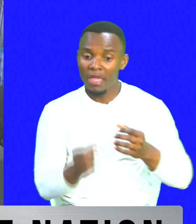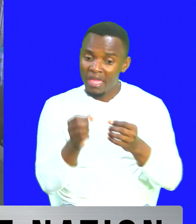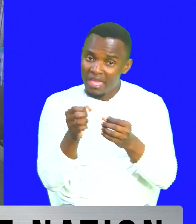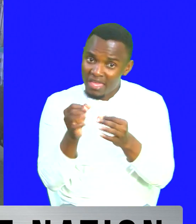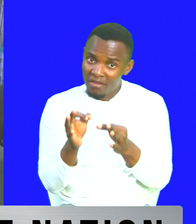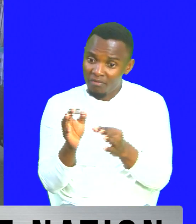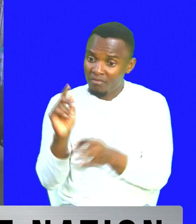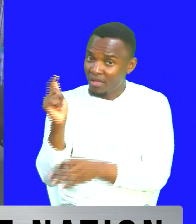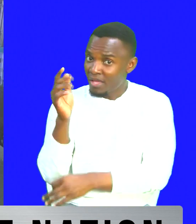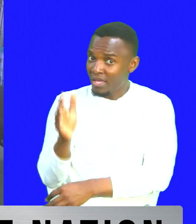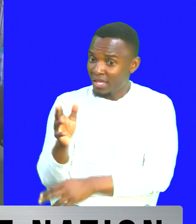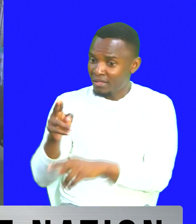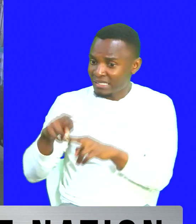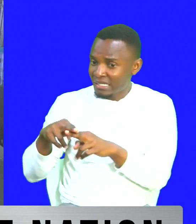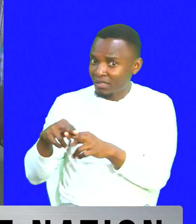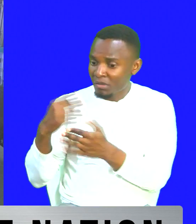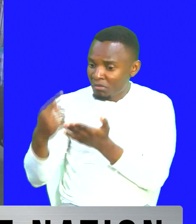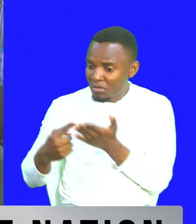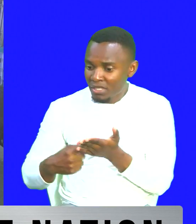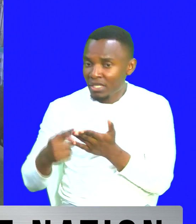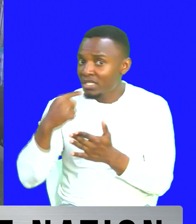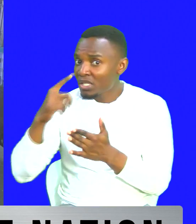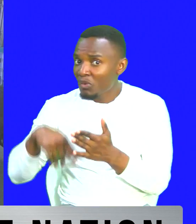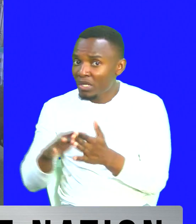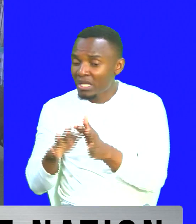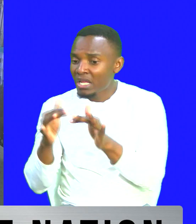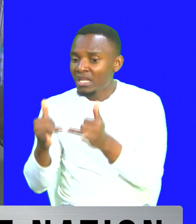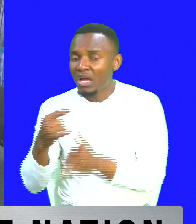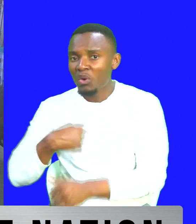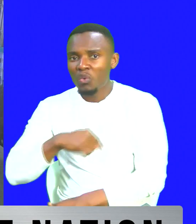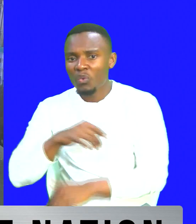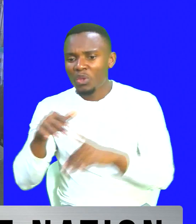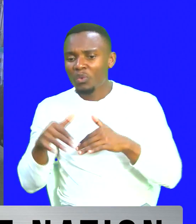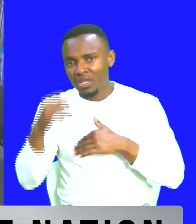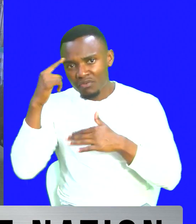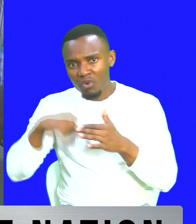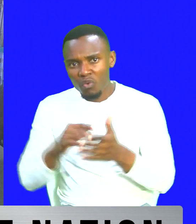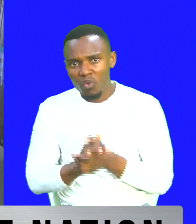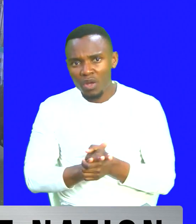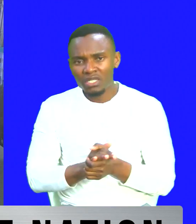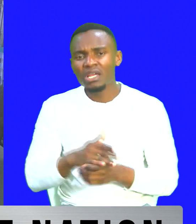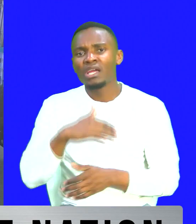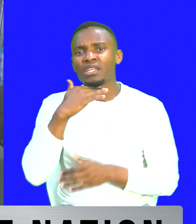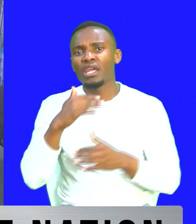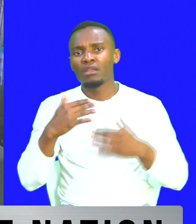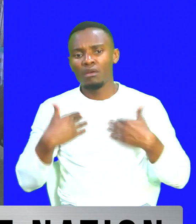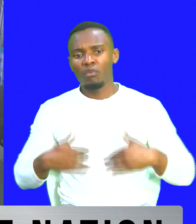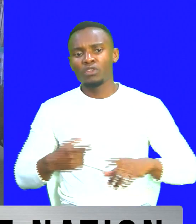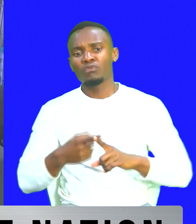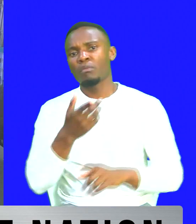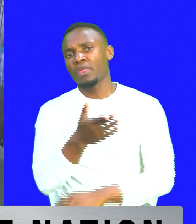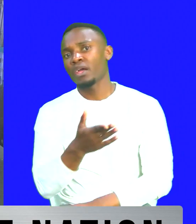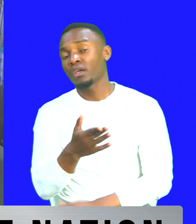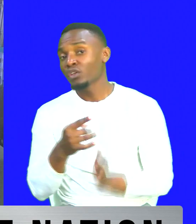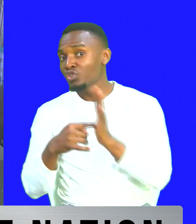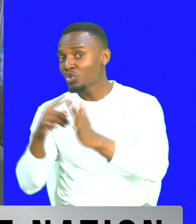wamekaa chini wameanza kusema, sasa tunangoja Haiti maitis. That should tell you even Kenyans